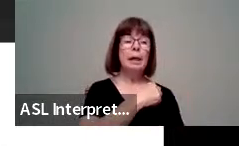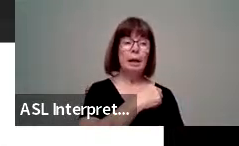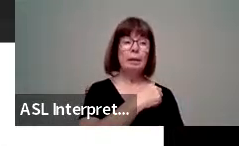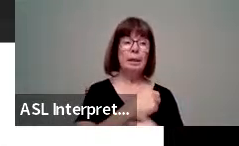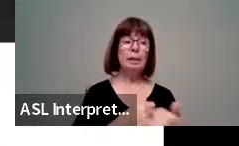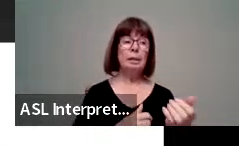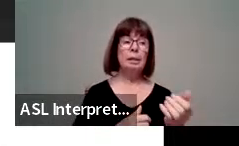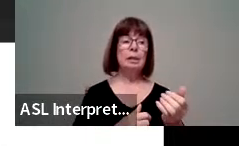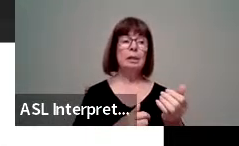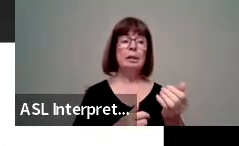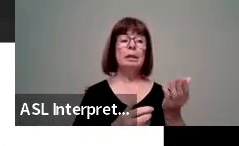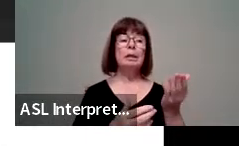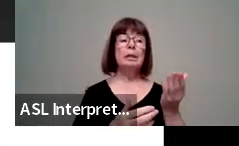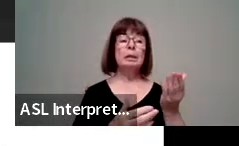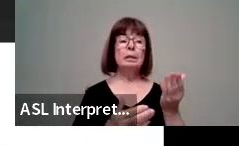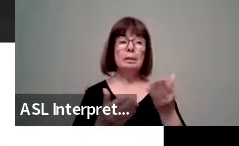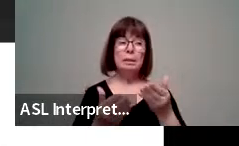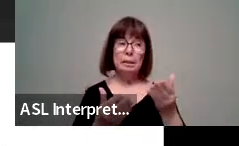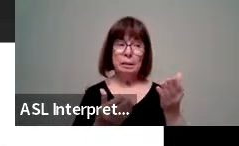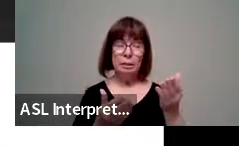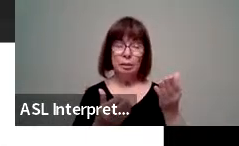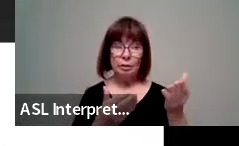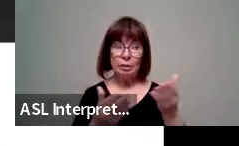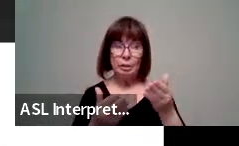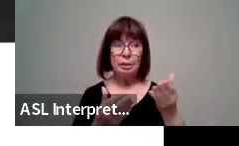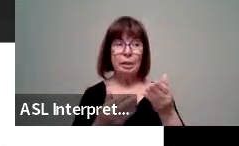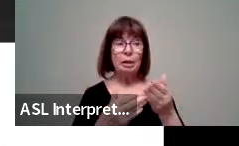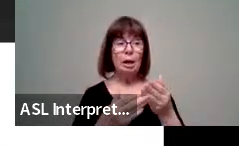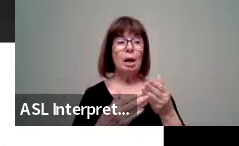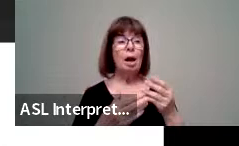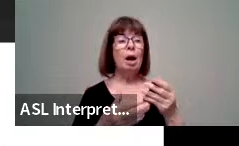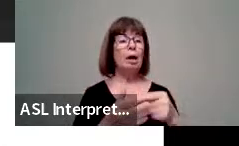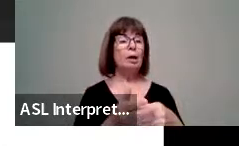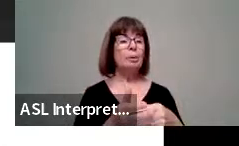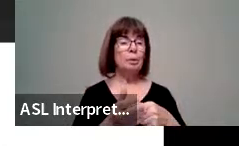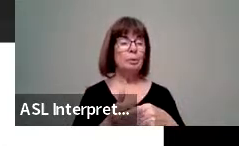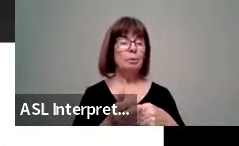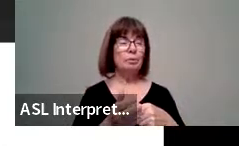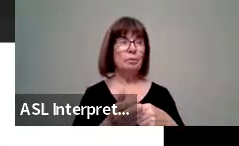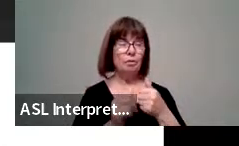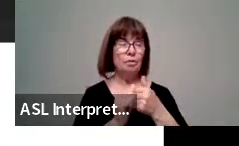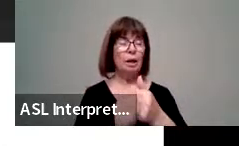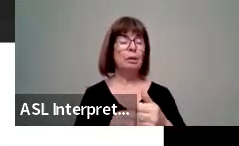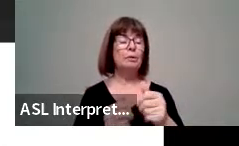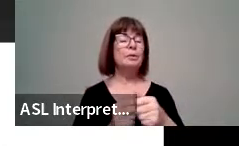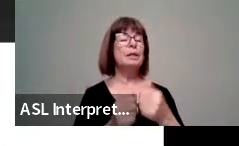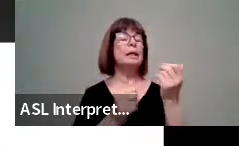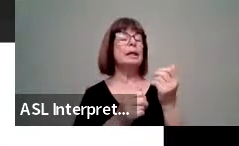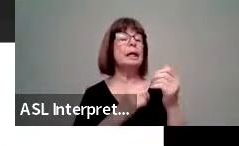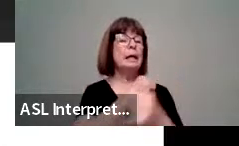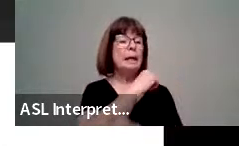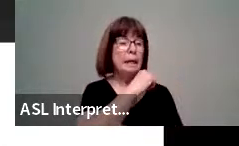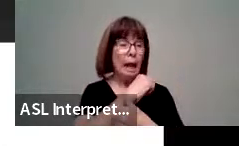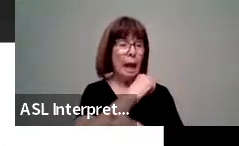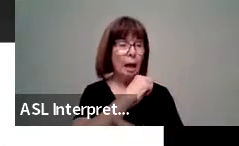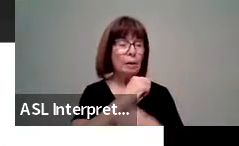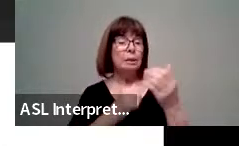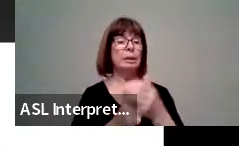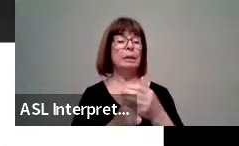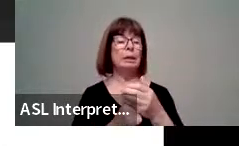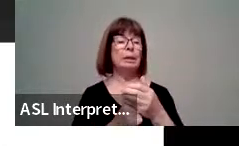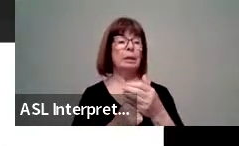the county facility masking requirement established by the Board of Supervisors.